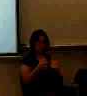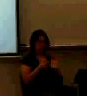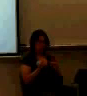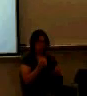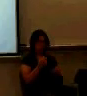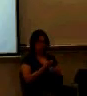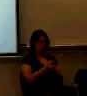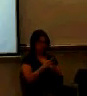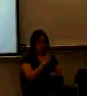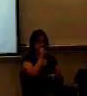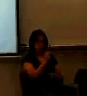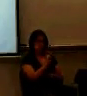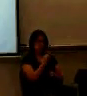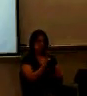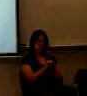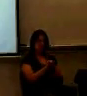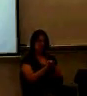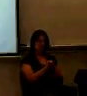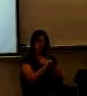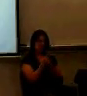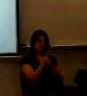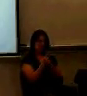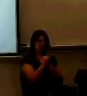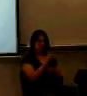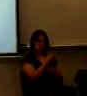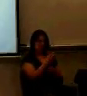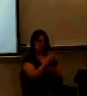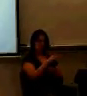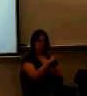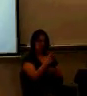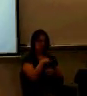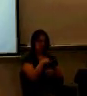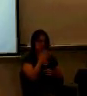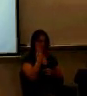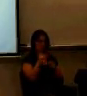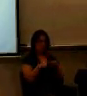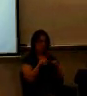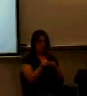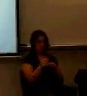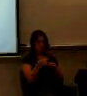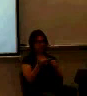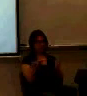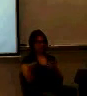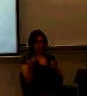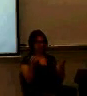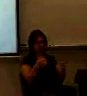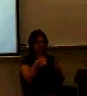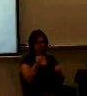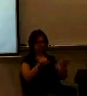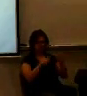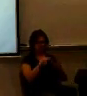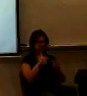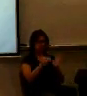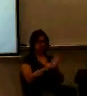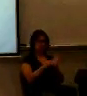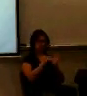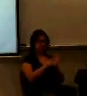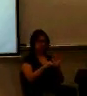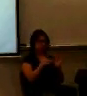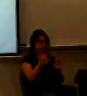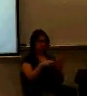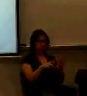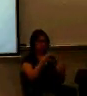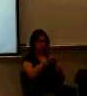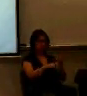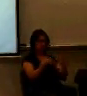be toxic or not, and that's just the toxins we know about. The other thing that's going on is that scientists are repeatedly finding new toxic